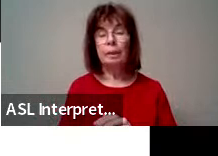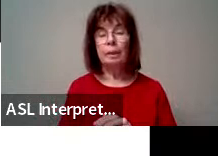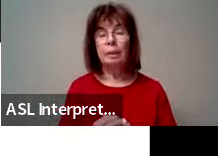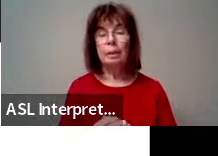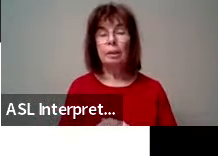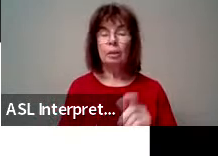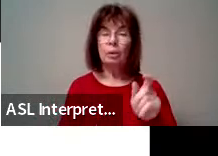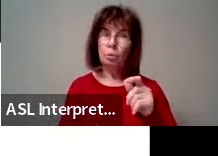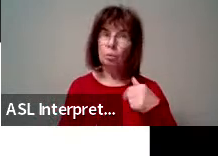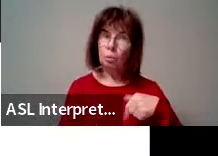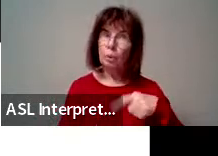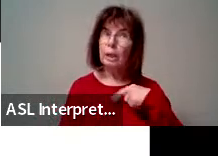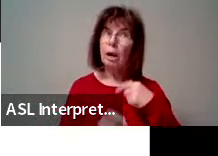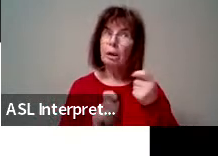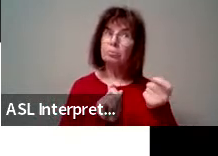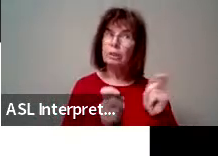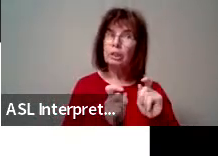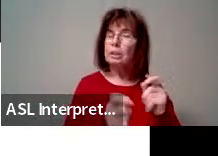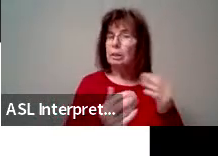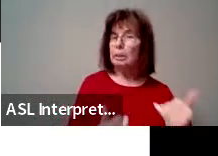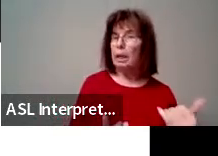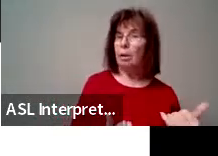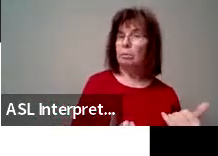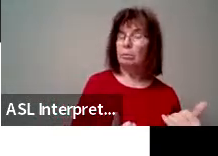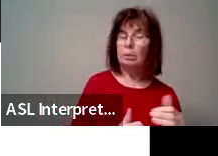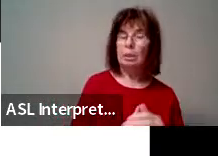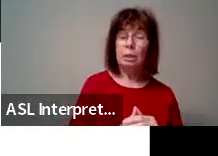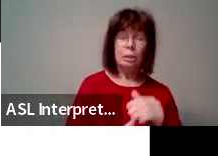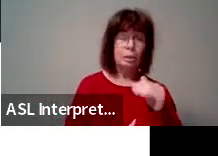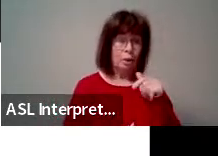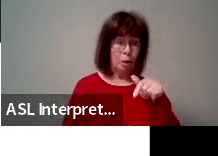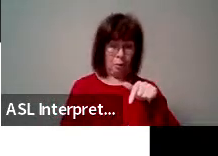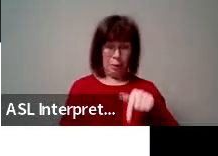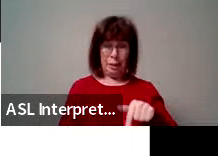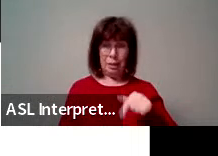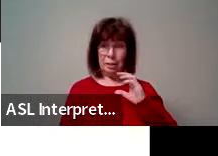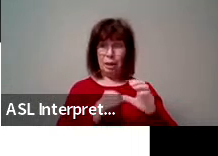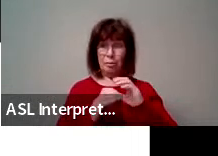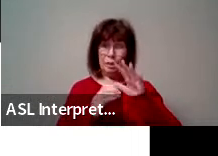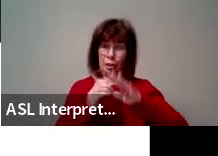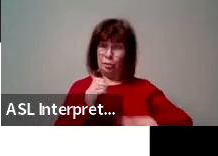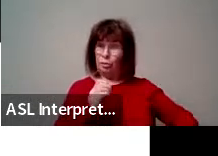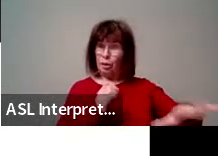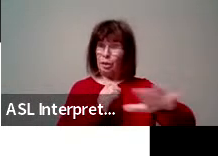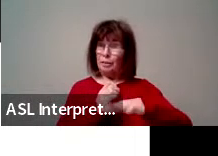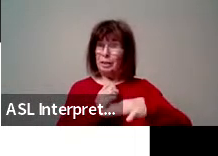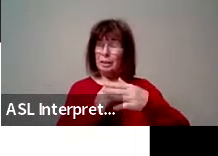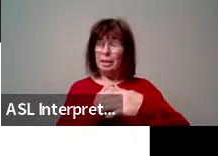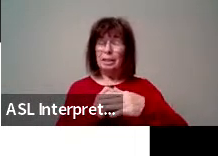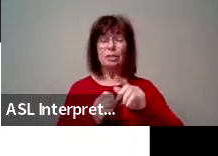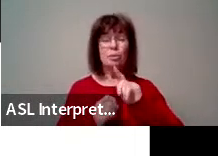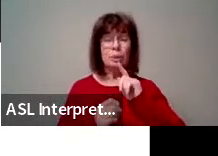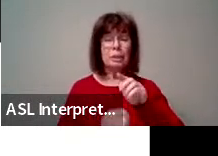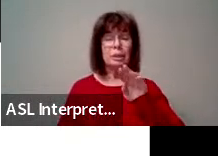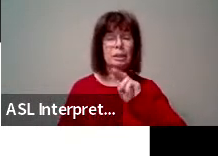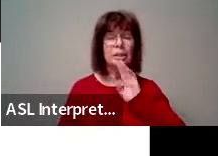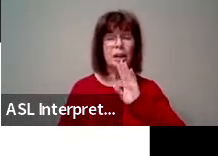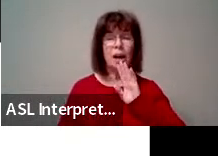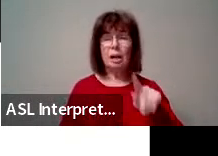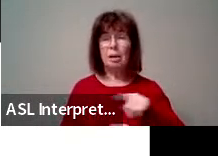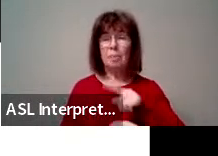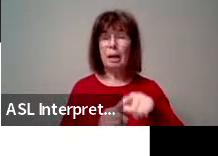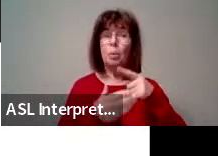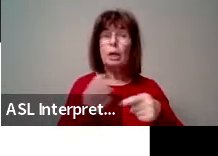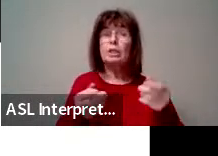We are adjusting already. And so this conversation really amongst all of us is to really talk about what's working